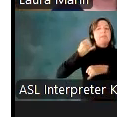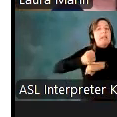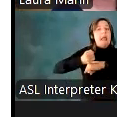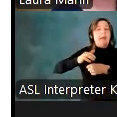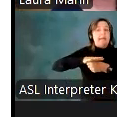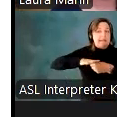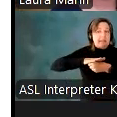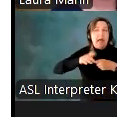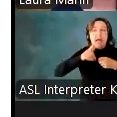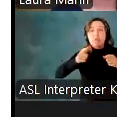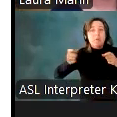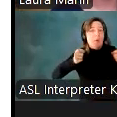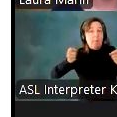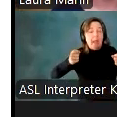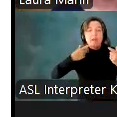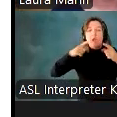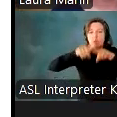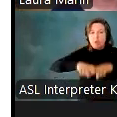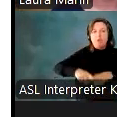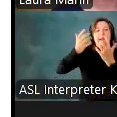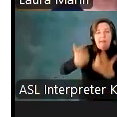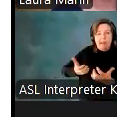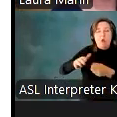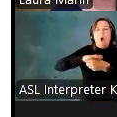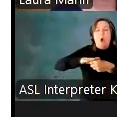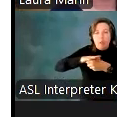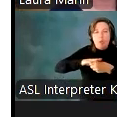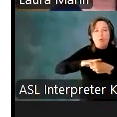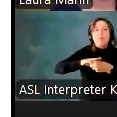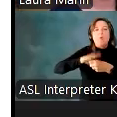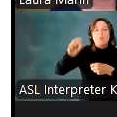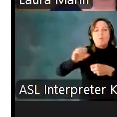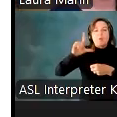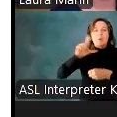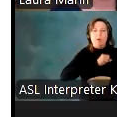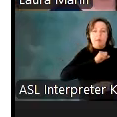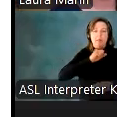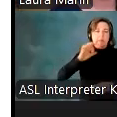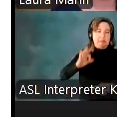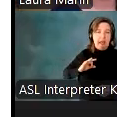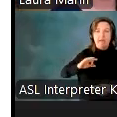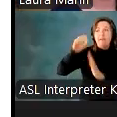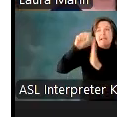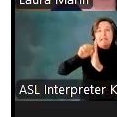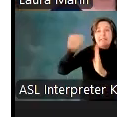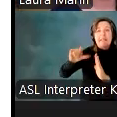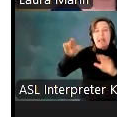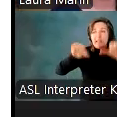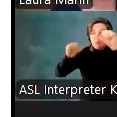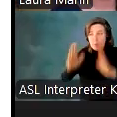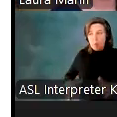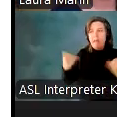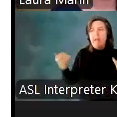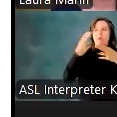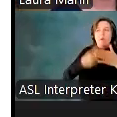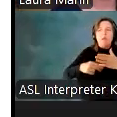and relied heavily on local soil staff, state soil scientists, and what are now considered MLRA soil